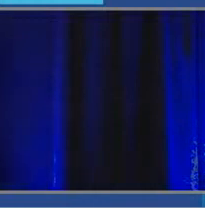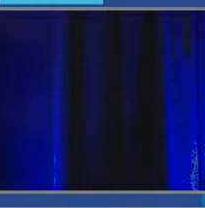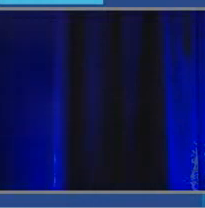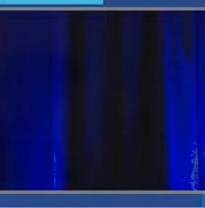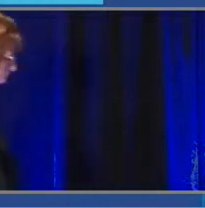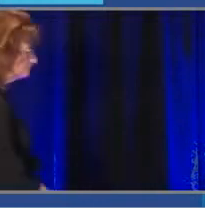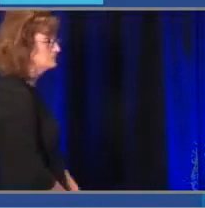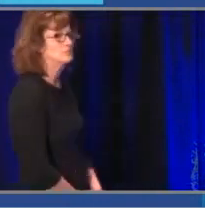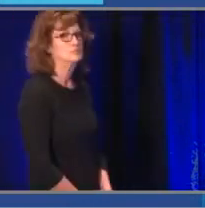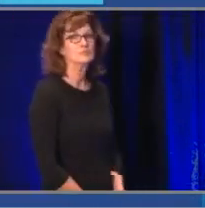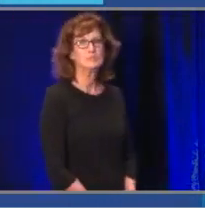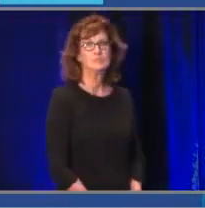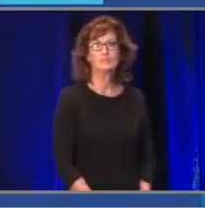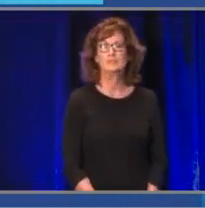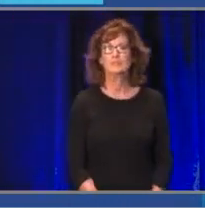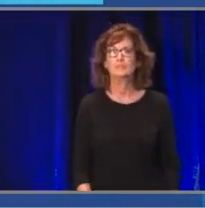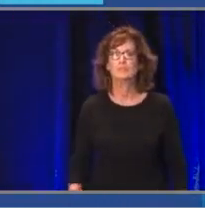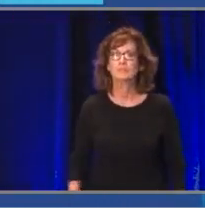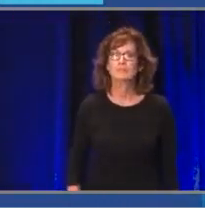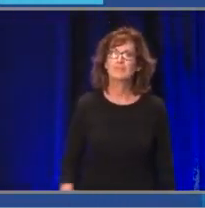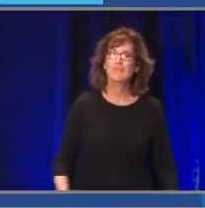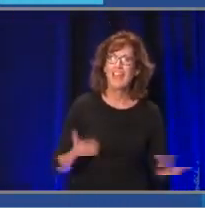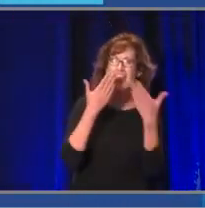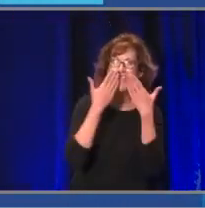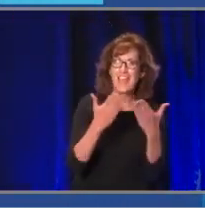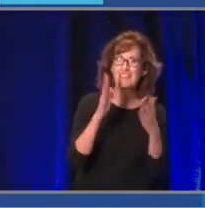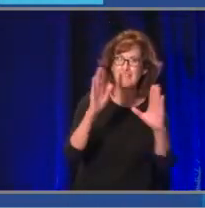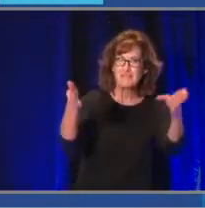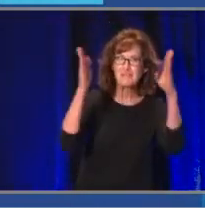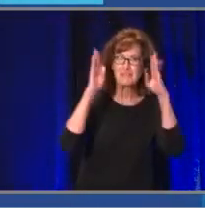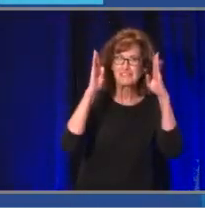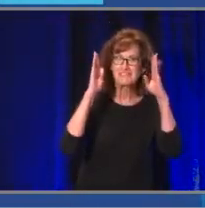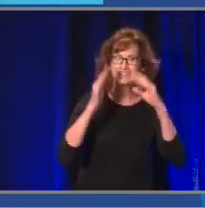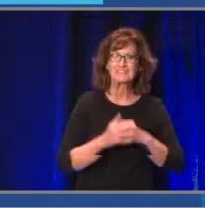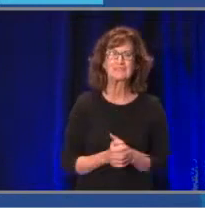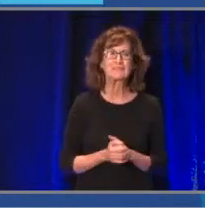Right. Well, thank you for listening. I